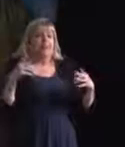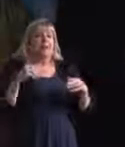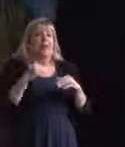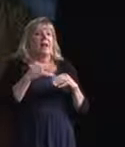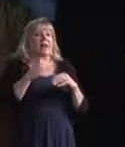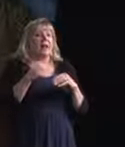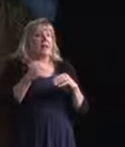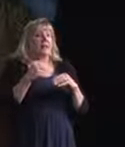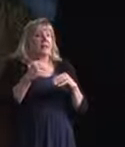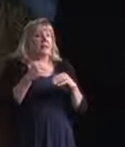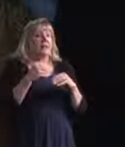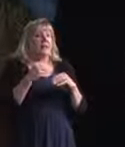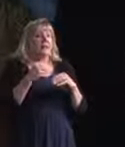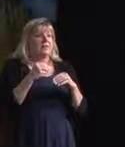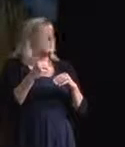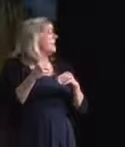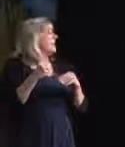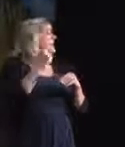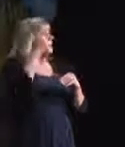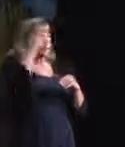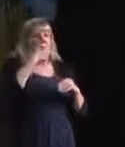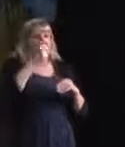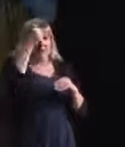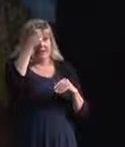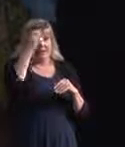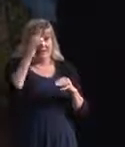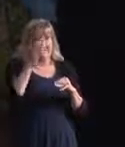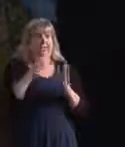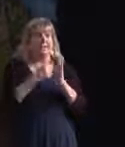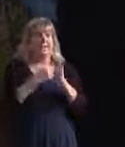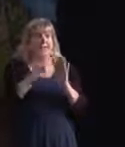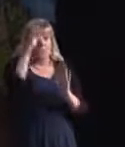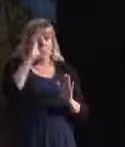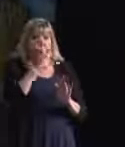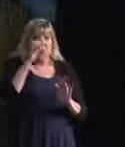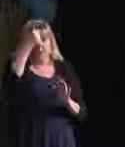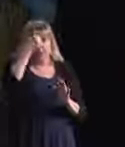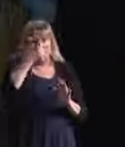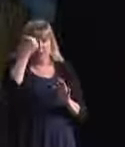sanctuary. Then he marked the sign of the cross on my forehead.